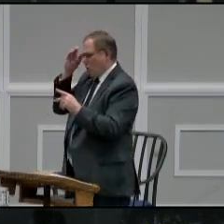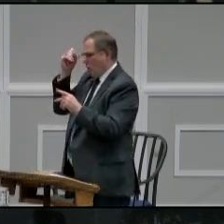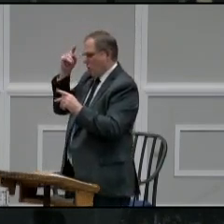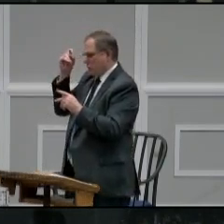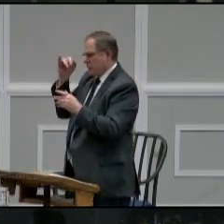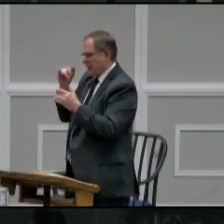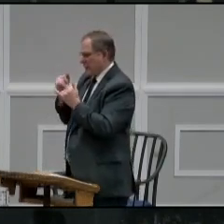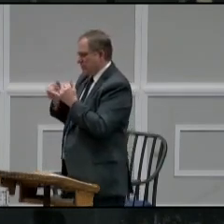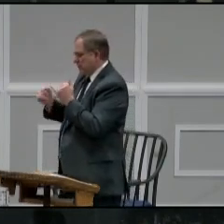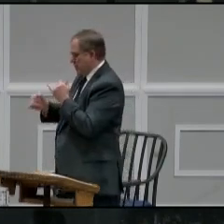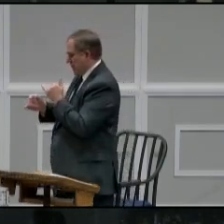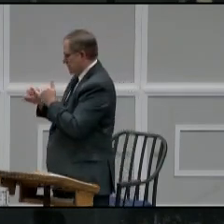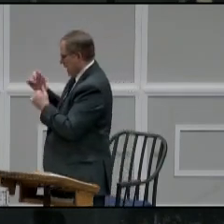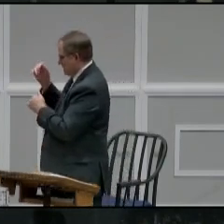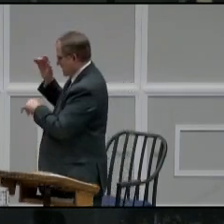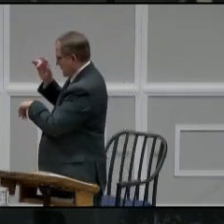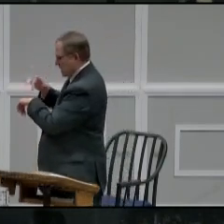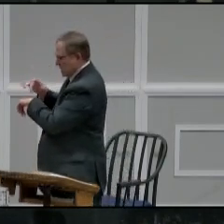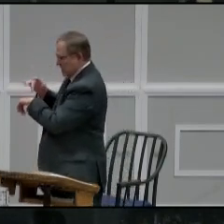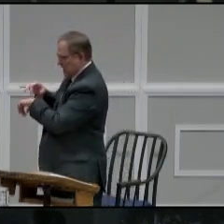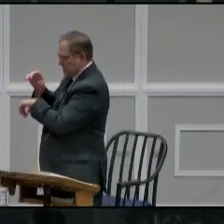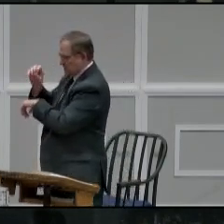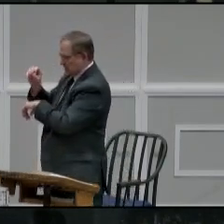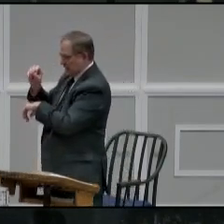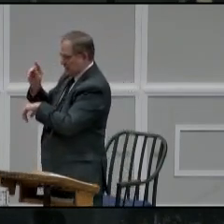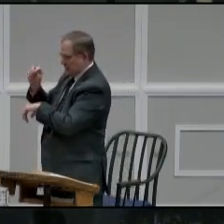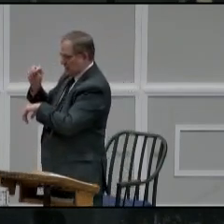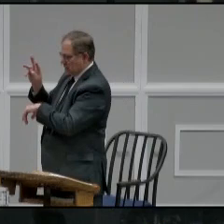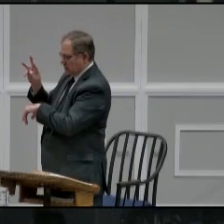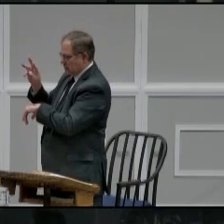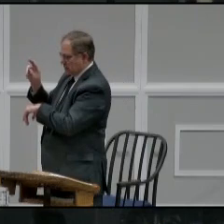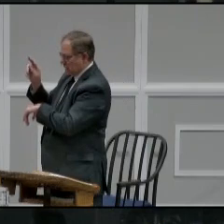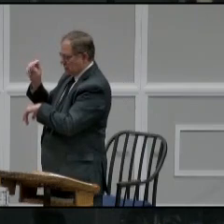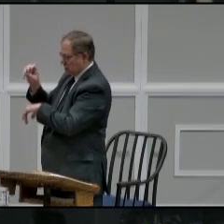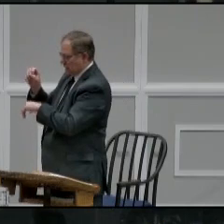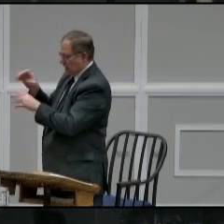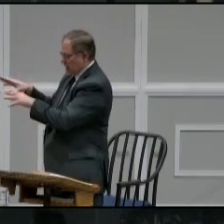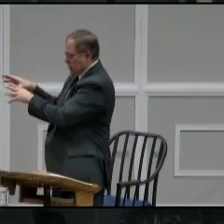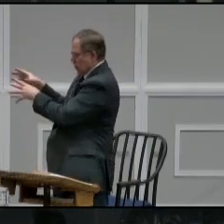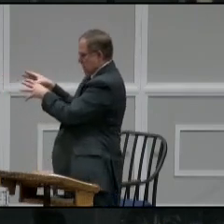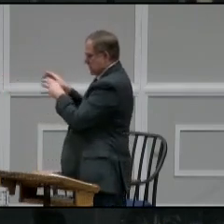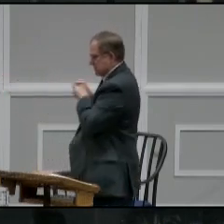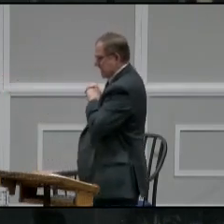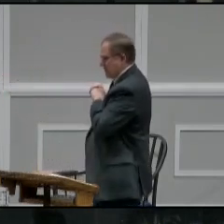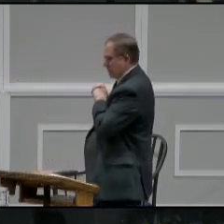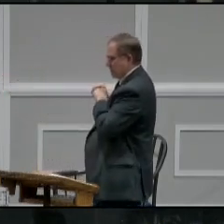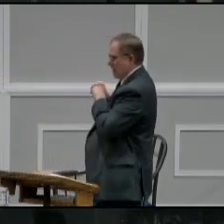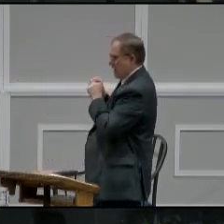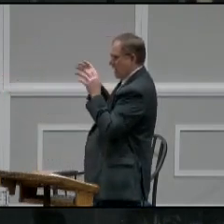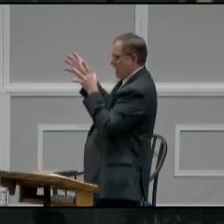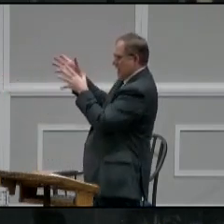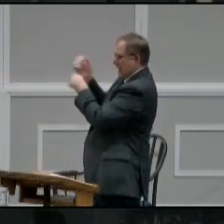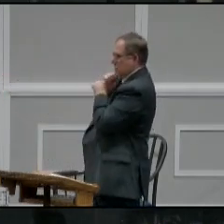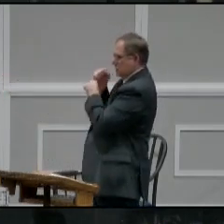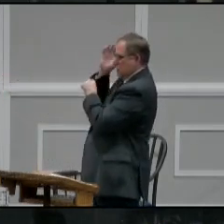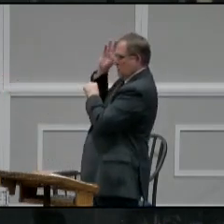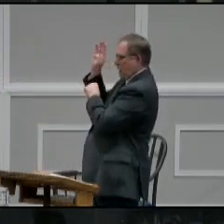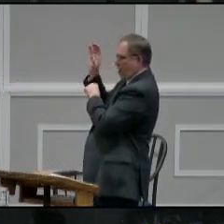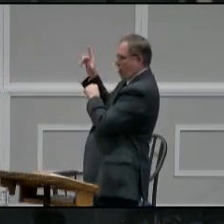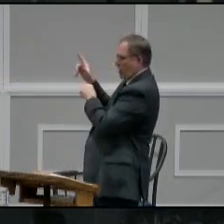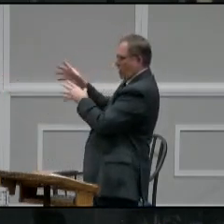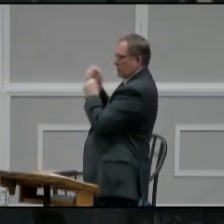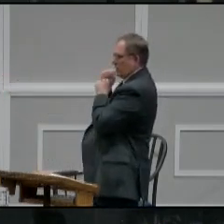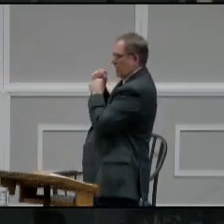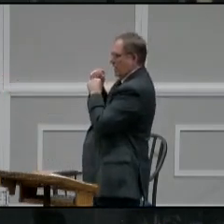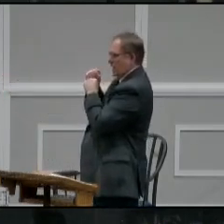last touchdown that Tom Brady threw, but he throws the ball and his receiver makes the catch and runs to the end zone. Ah, touchdown, celebrates.